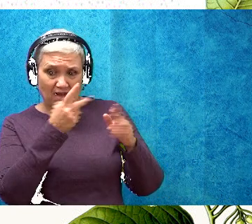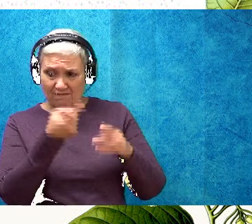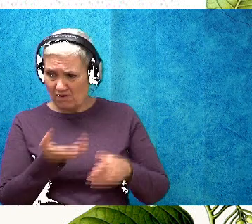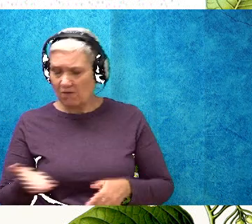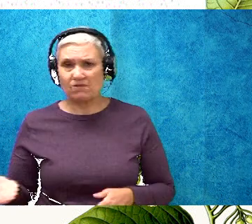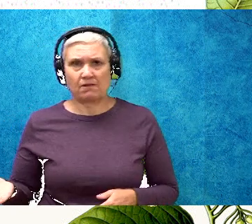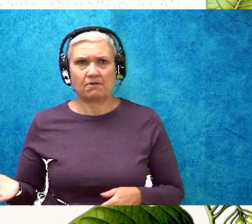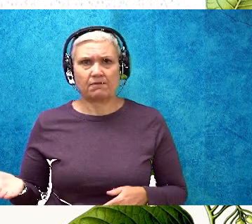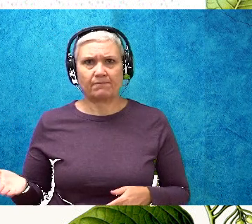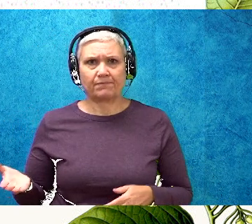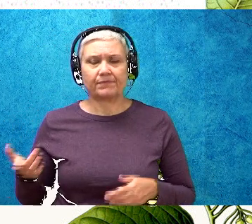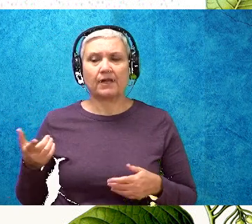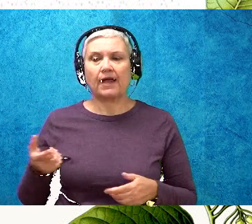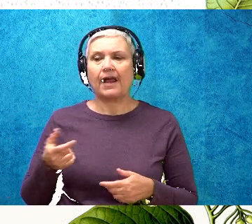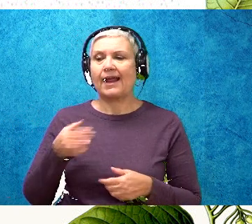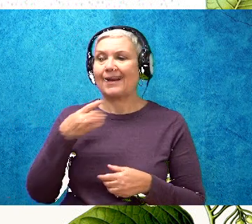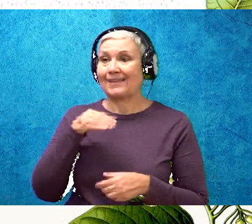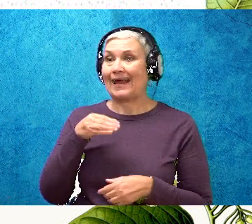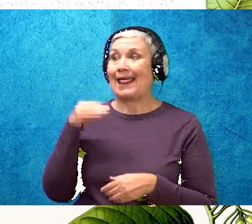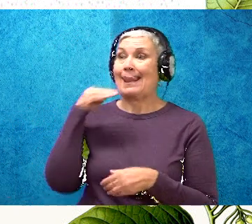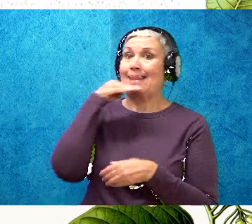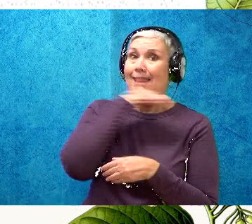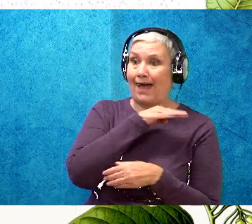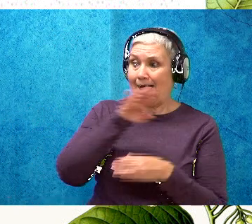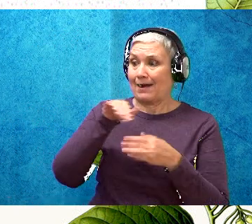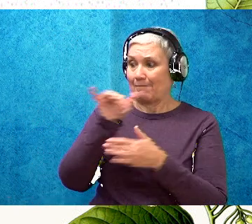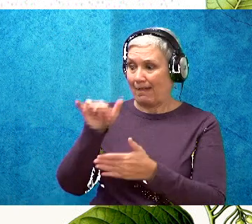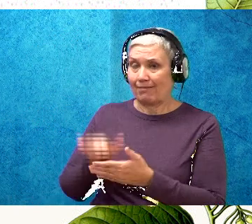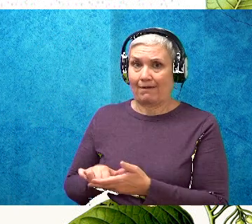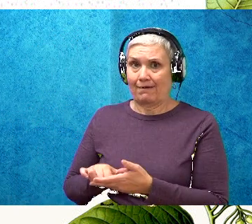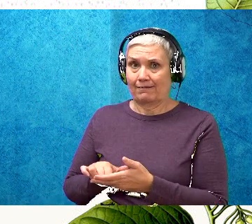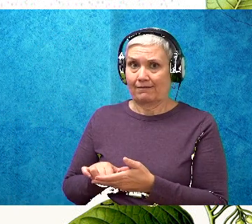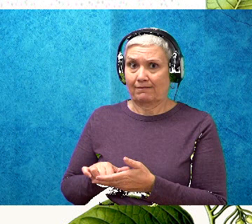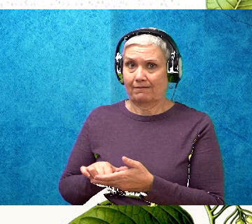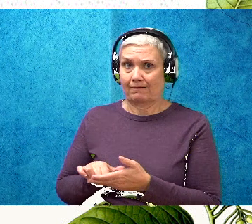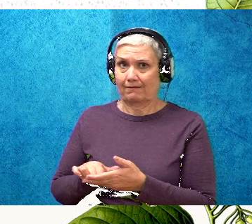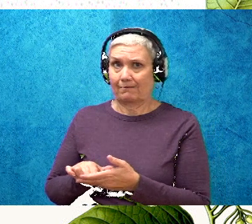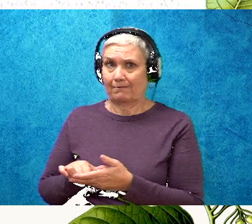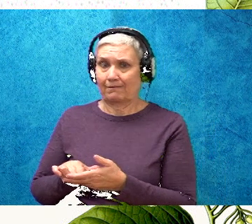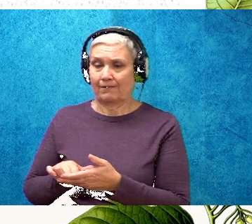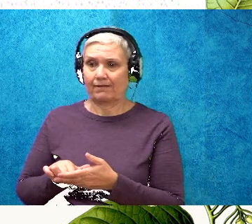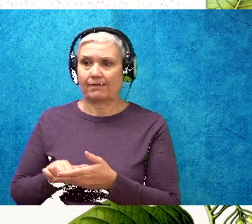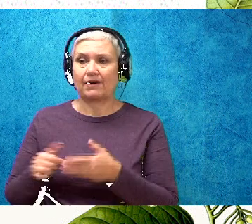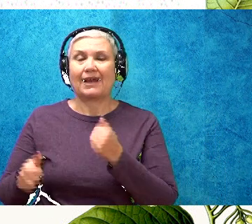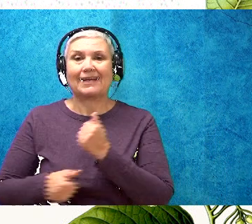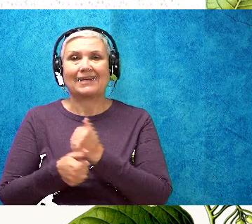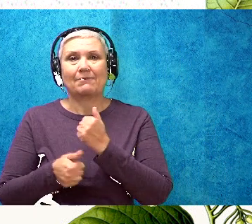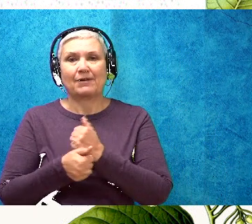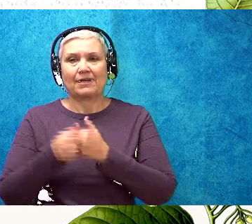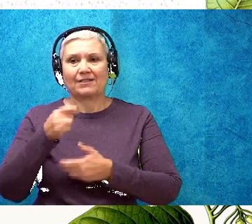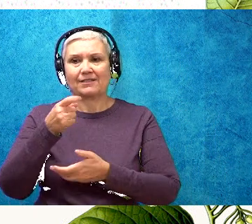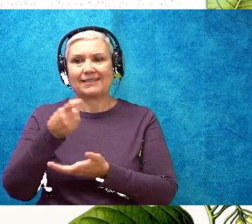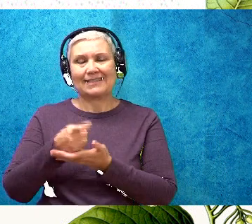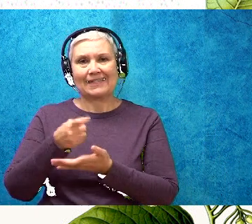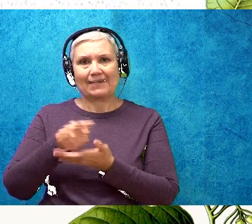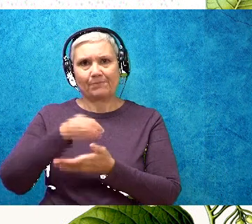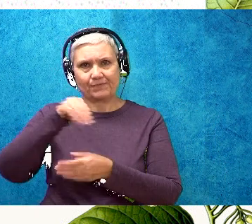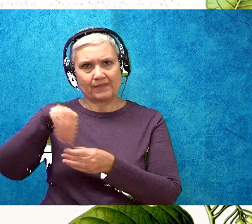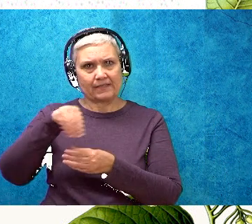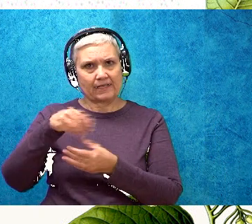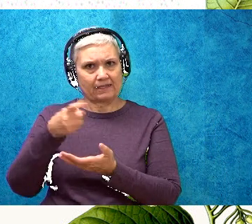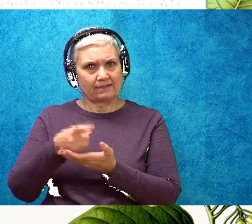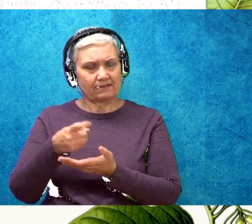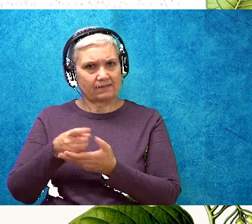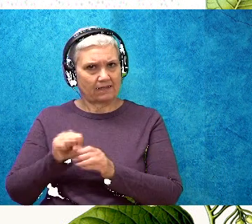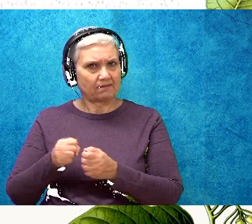the truth and giving her an opportunity to repair or salvage what was left of the damaged tea set, Leah lies to